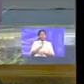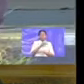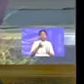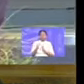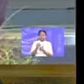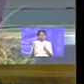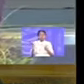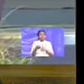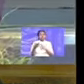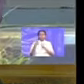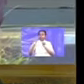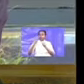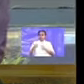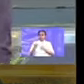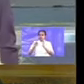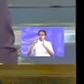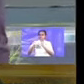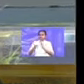be ours.